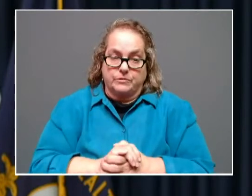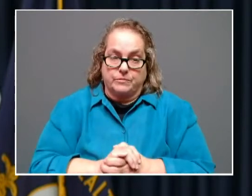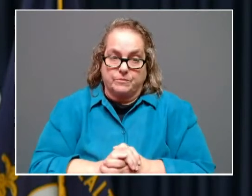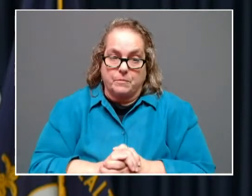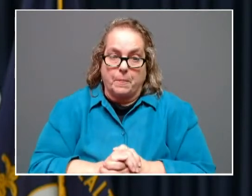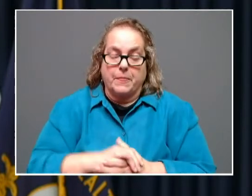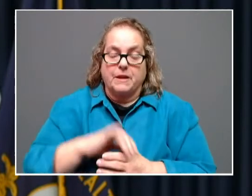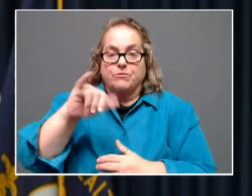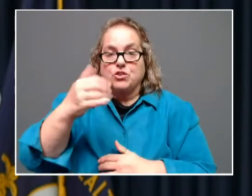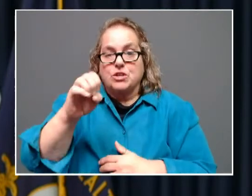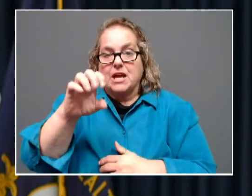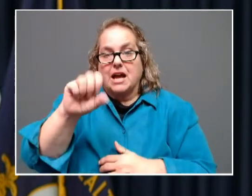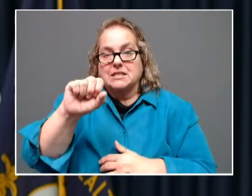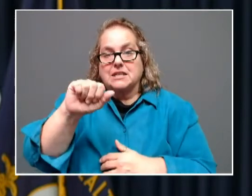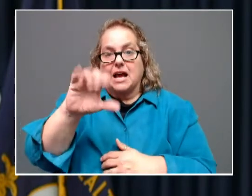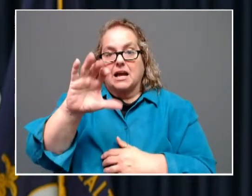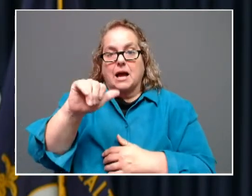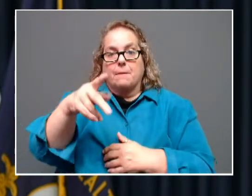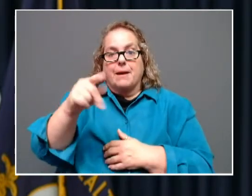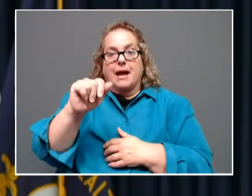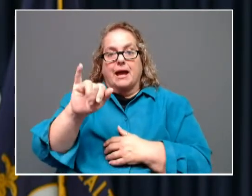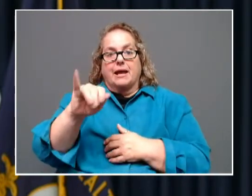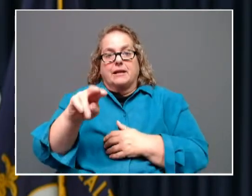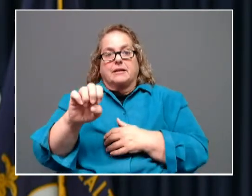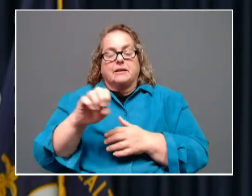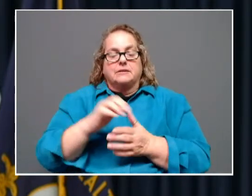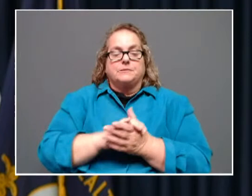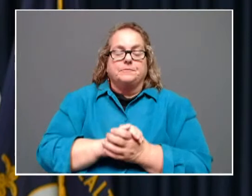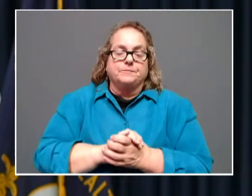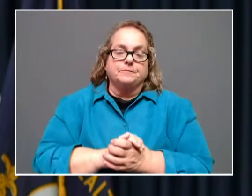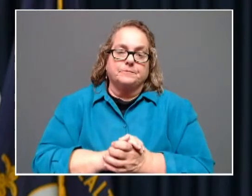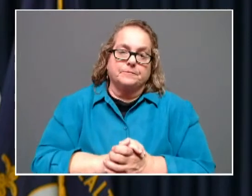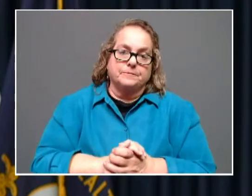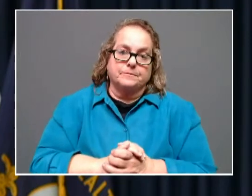Jessica Payne, Murray, Ledger, and Times.